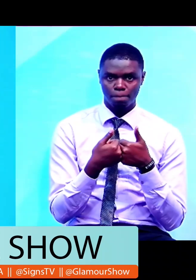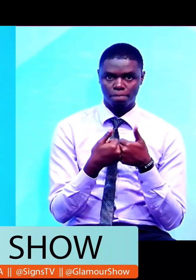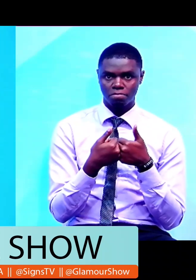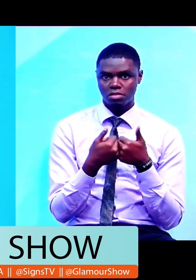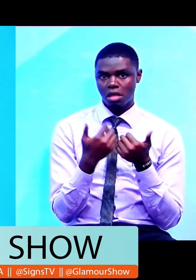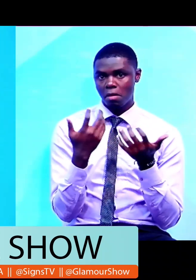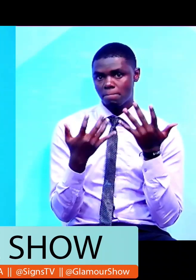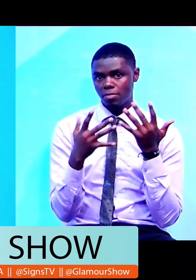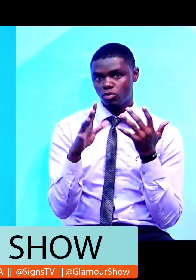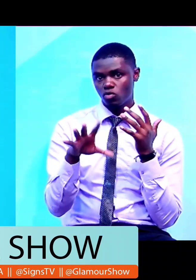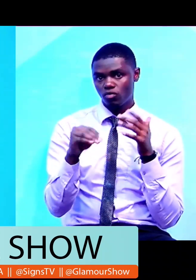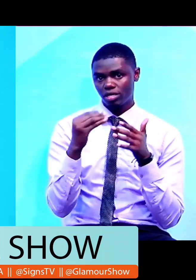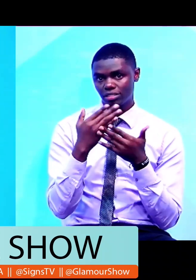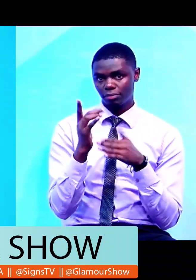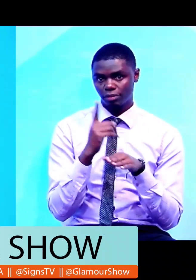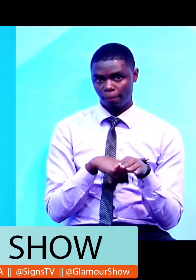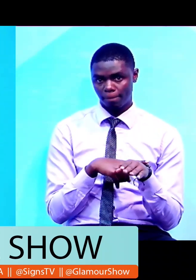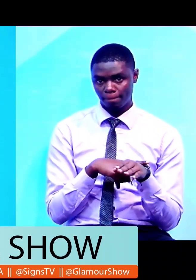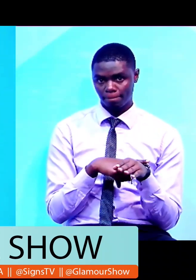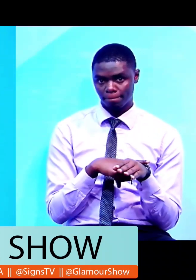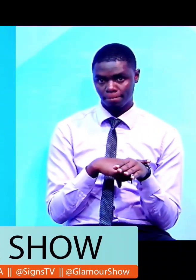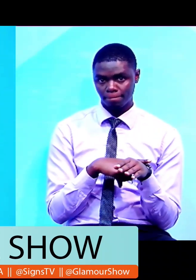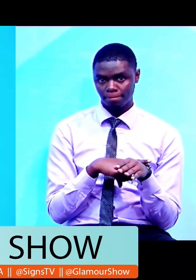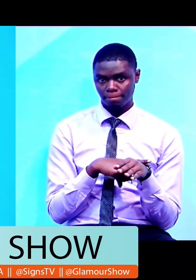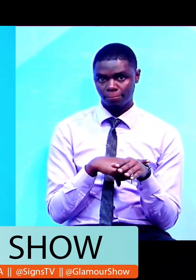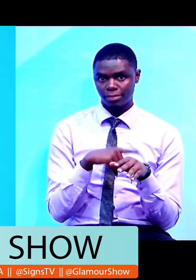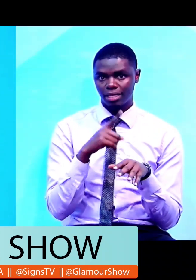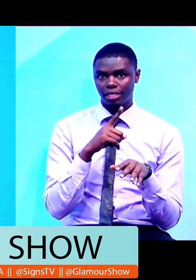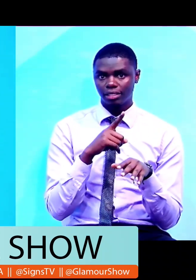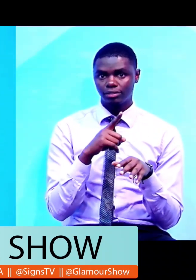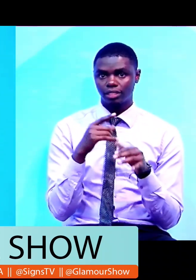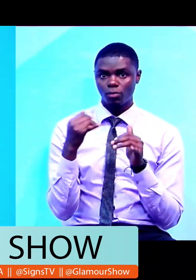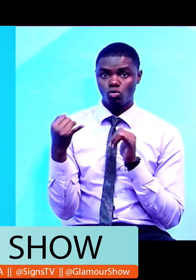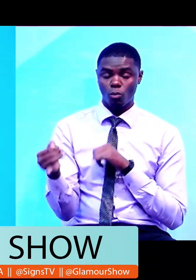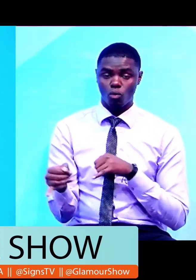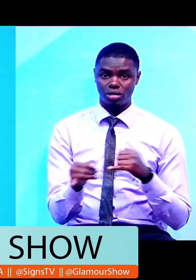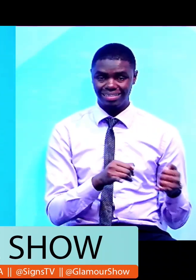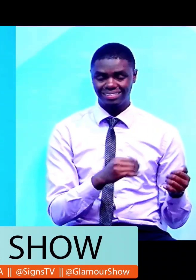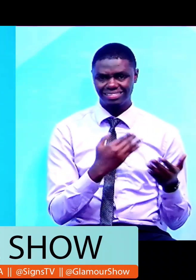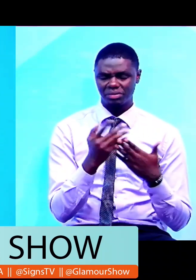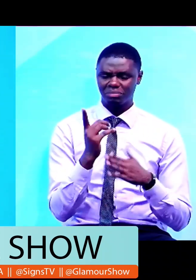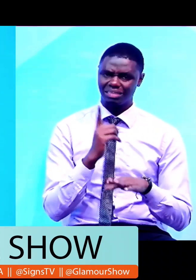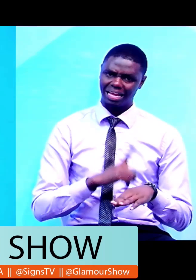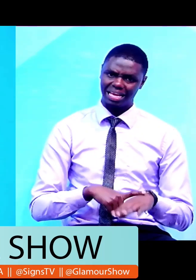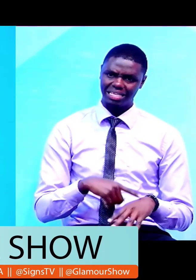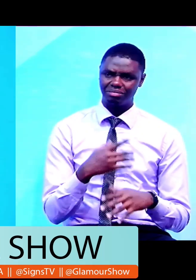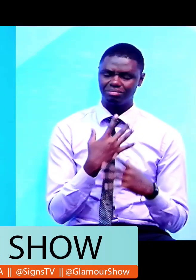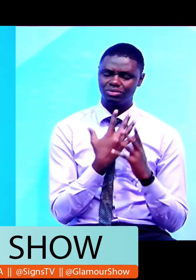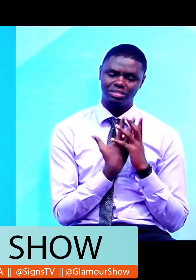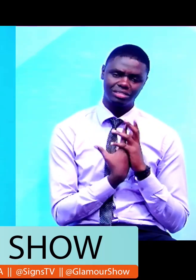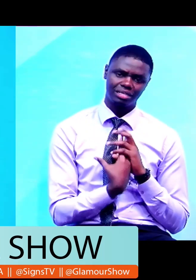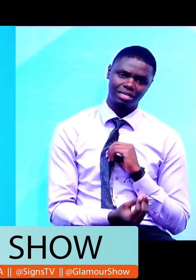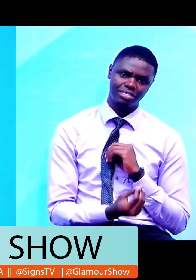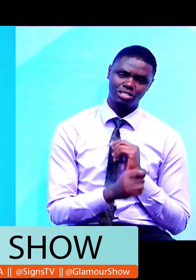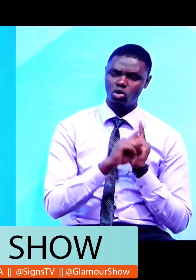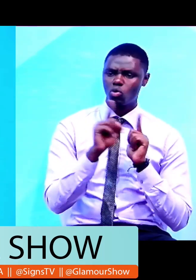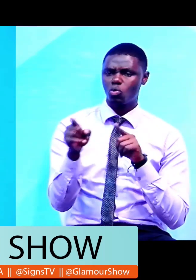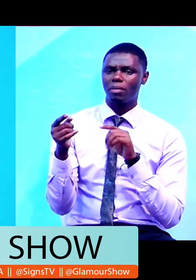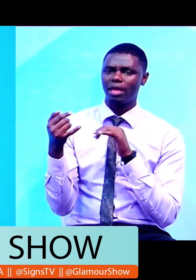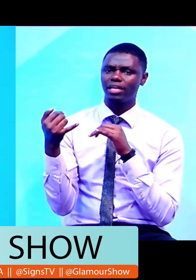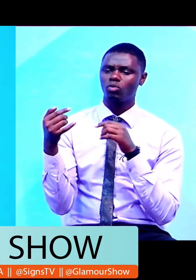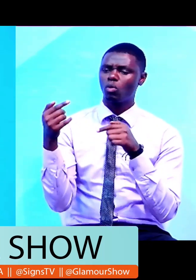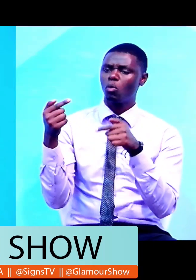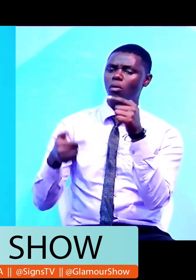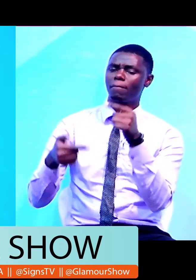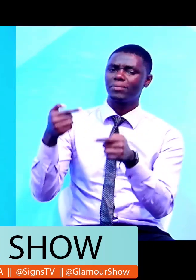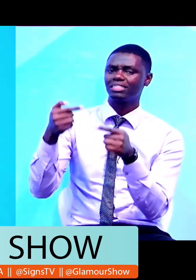find sometimes when I'm modeling, there are times where I was discouraged. I've gone to a pageant, I